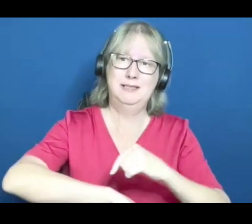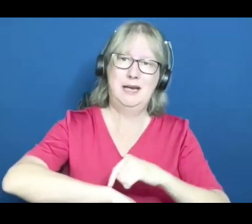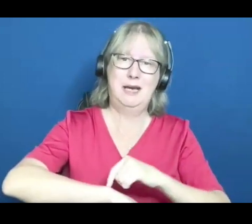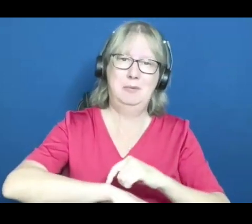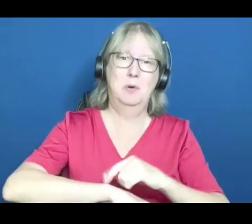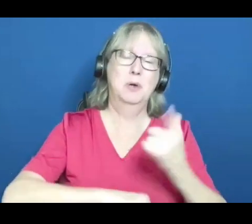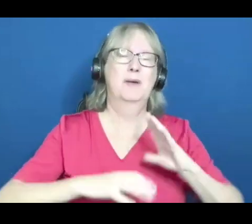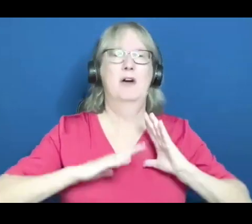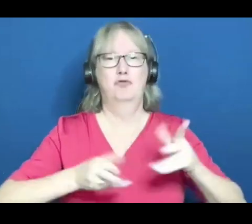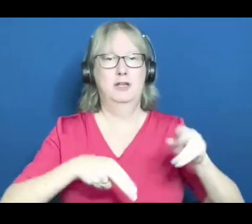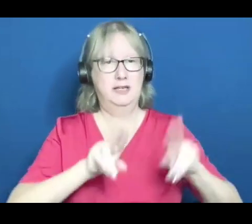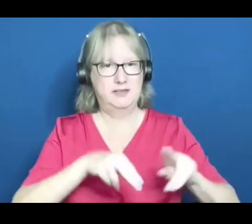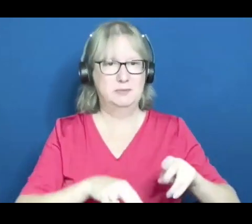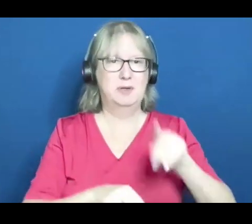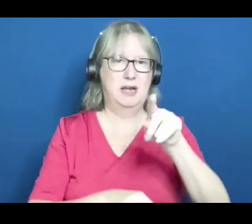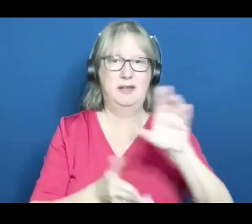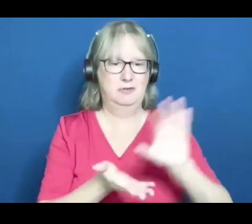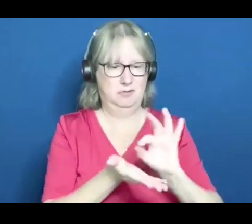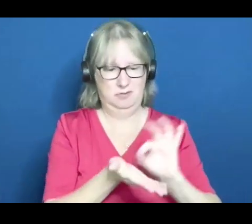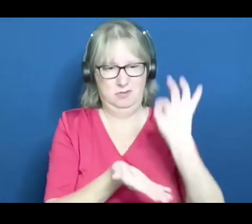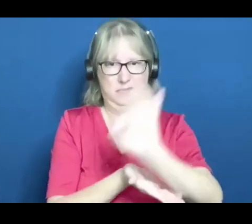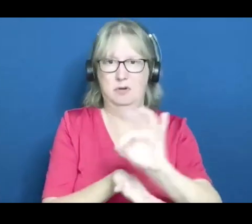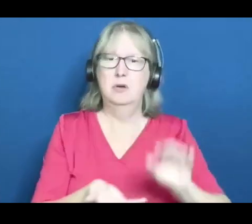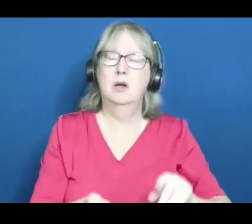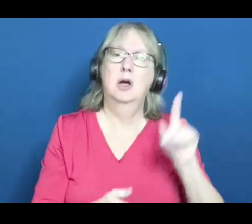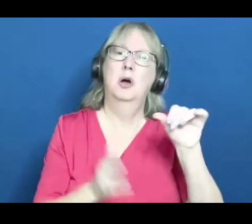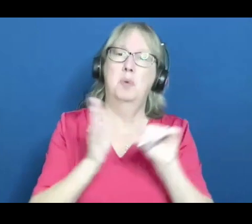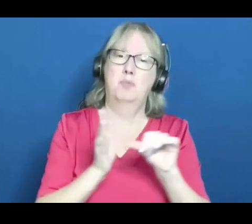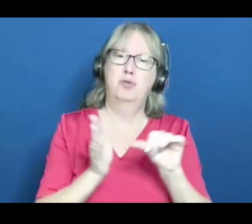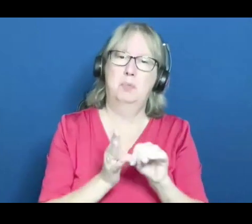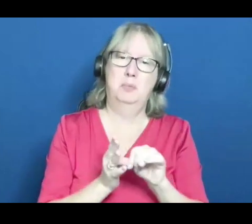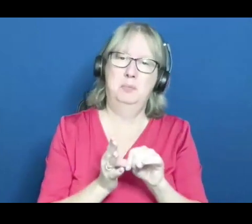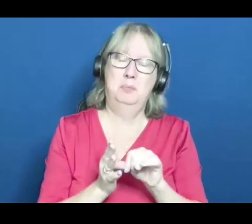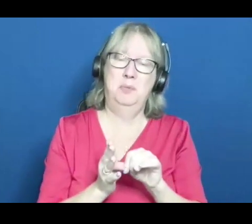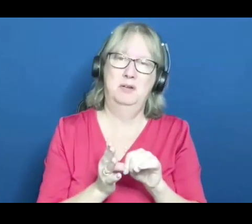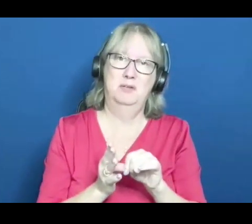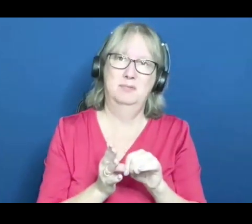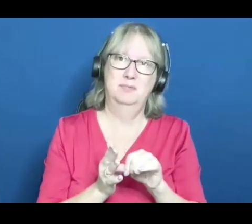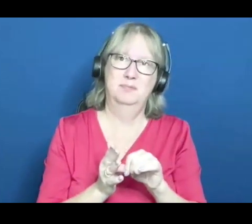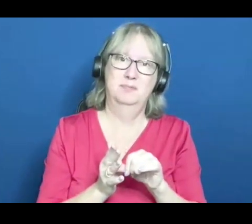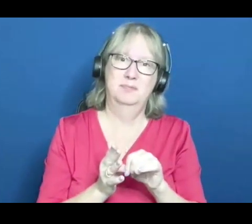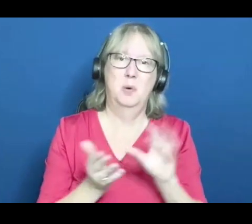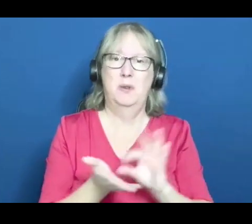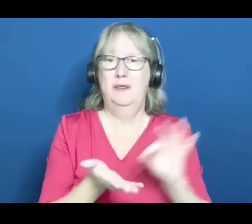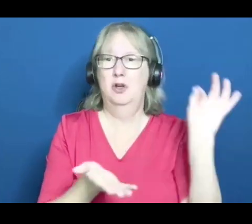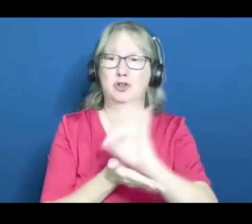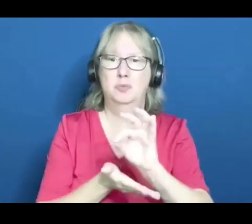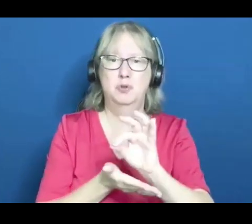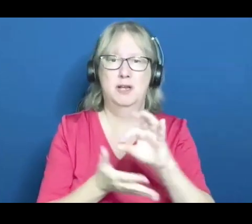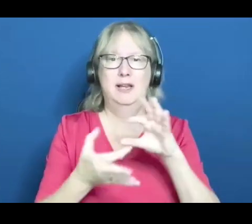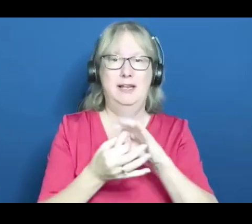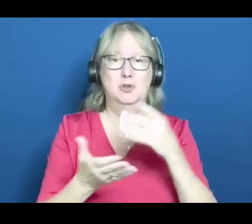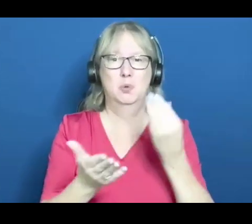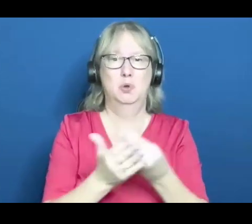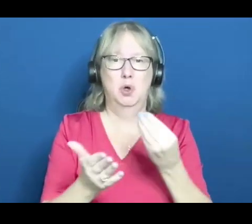free assessment and a contribution towards costs, but the problem is obviously that when you with the contribution towards cost, the larger